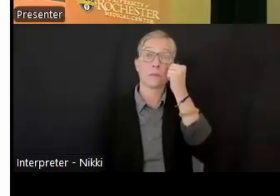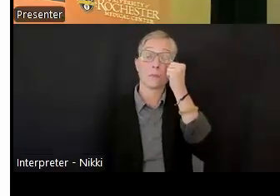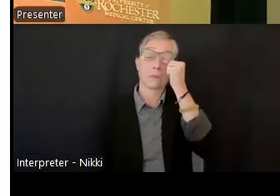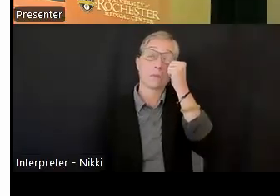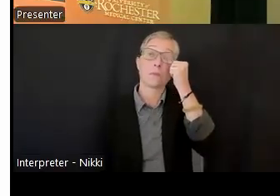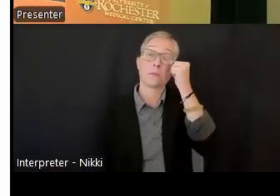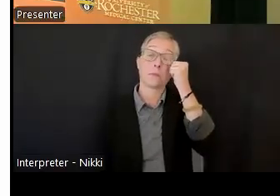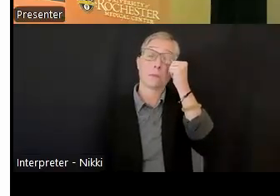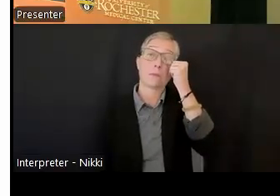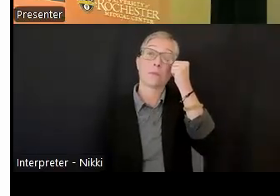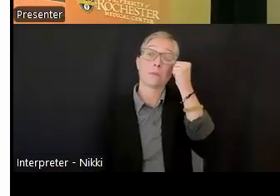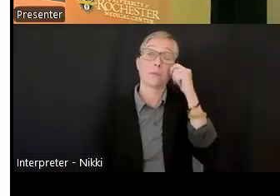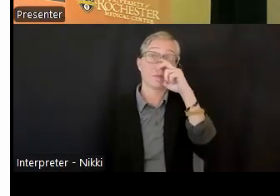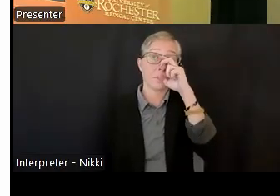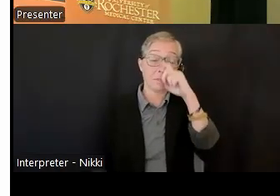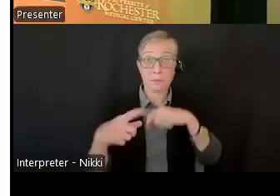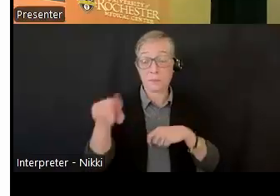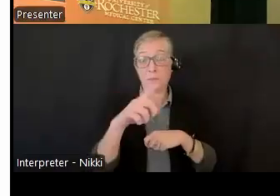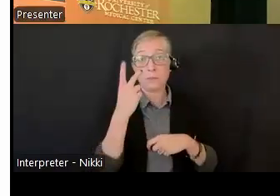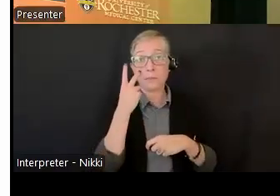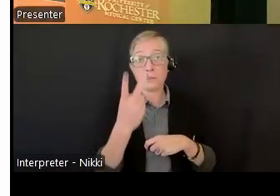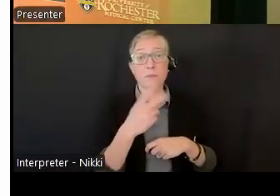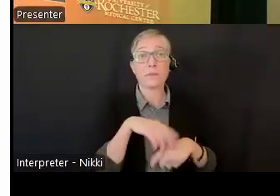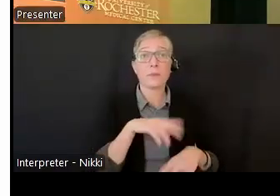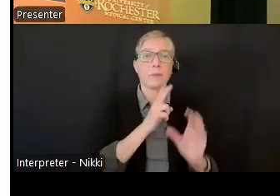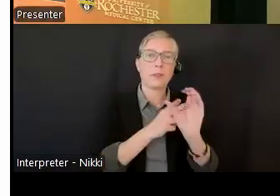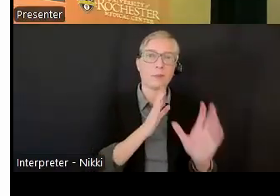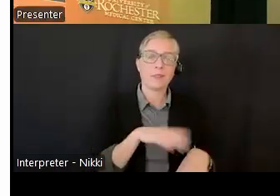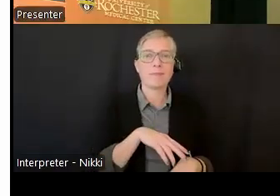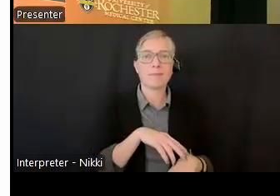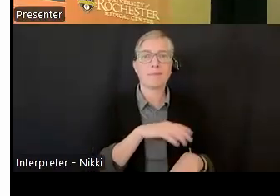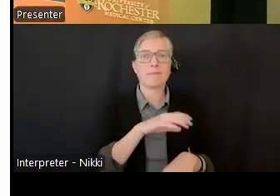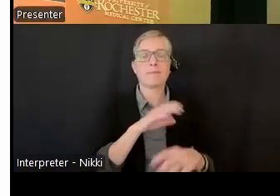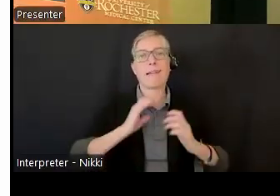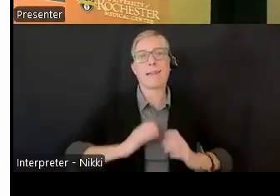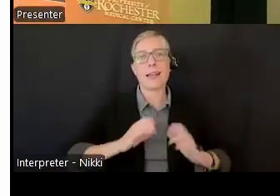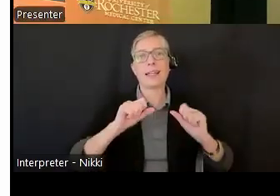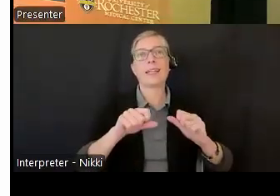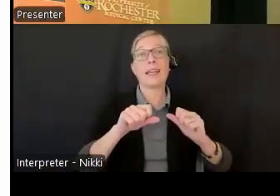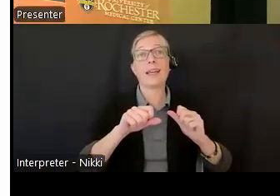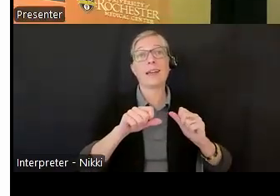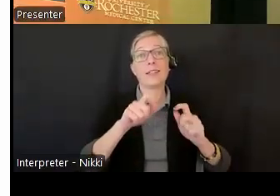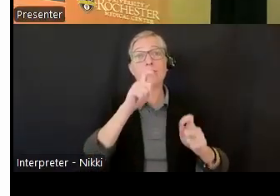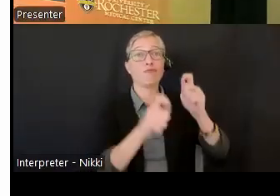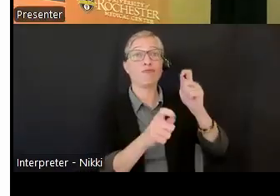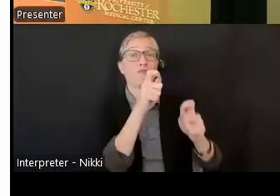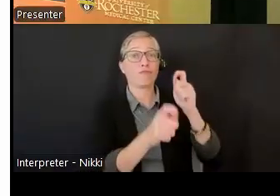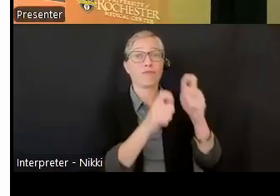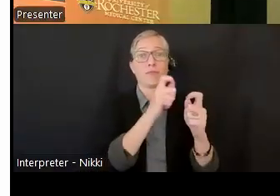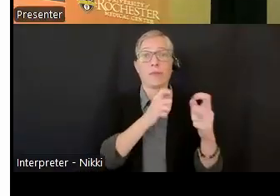As you can see, the participant or the client can customize an avatar, and this avatar is going to be